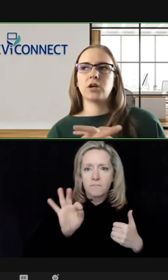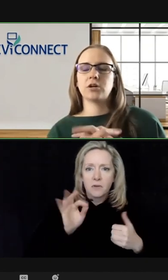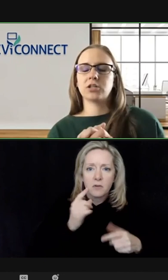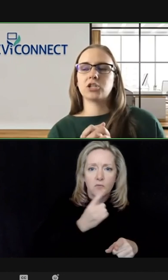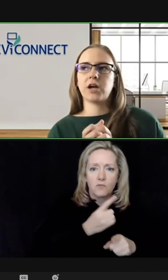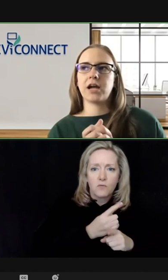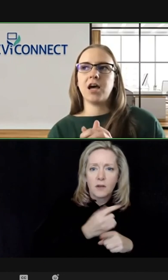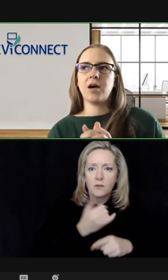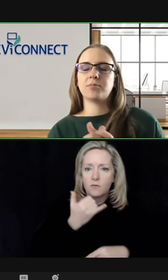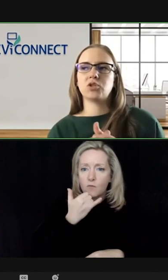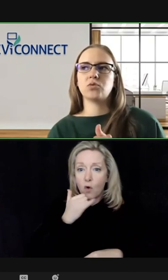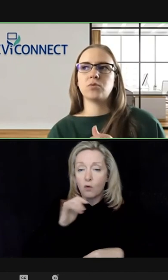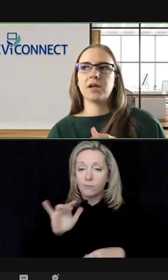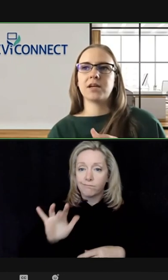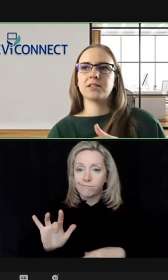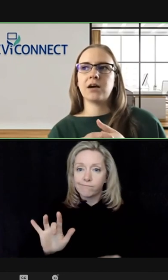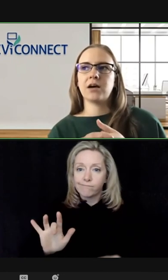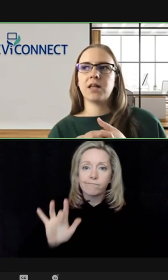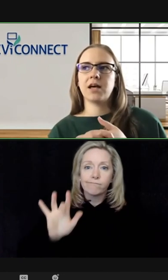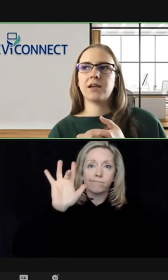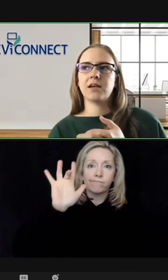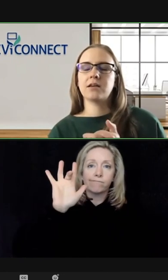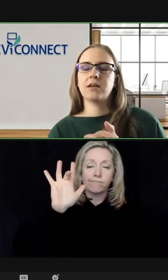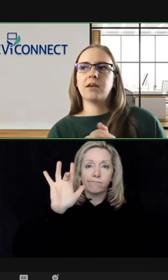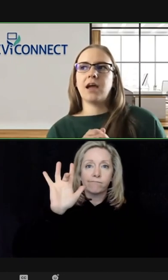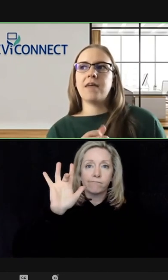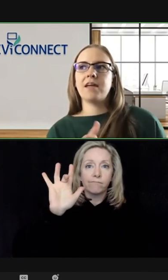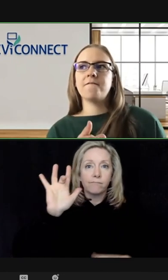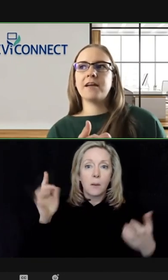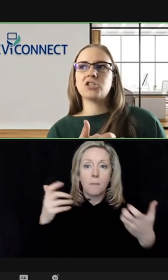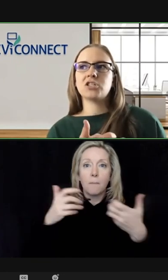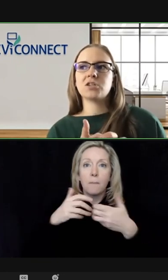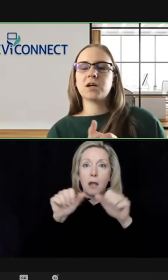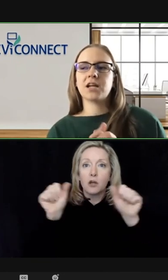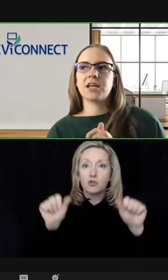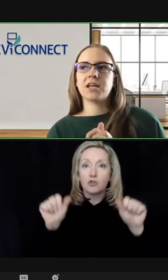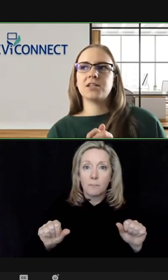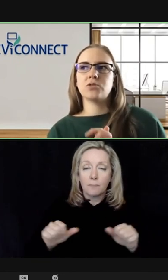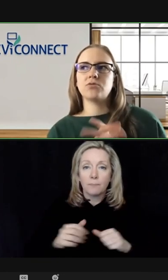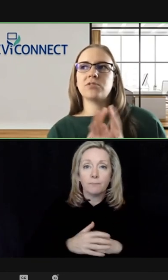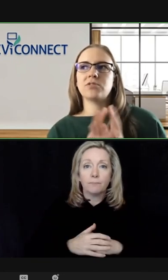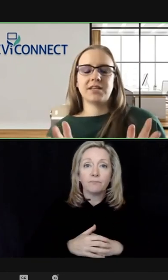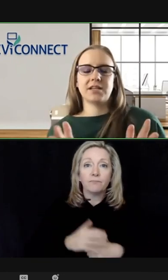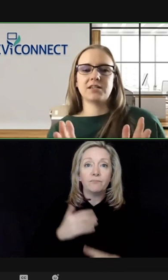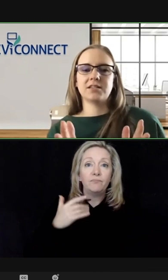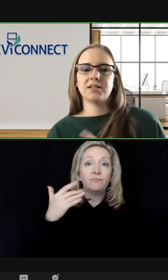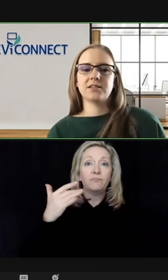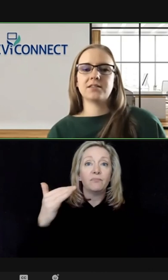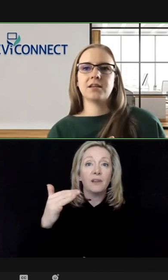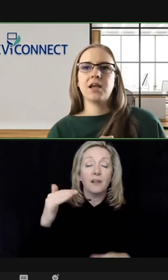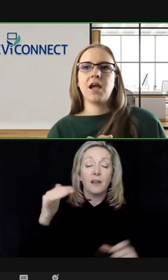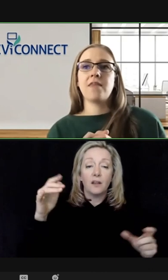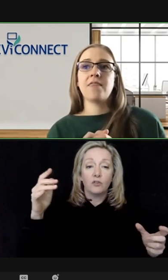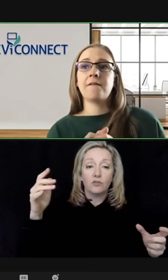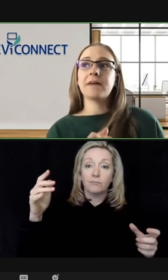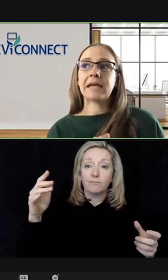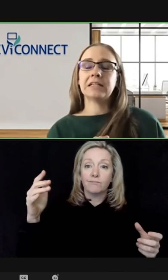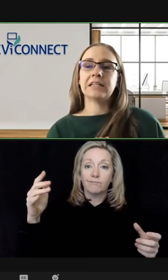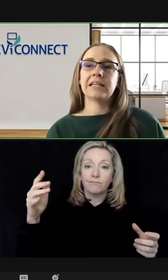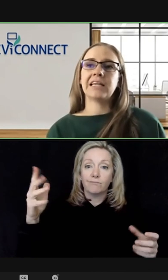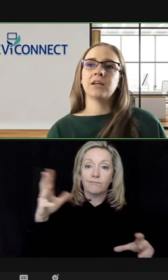highlight it and drag it up to its outline. And then eventually we're going to get into those sentences.